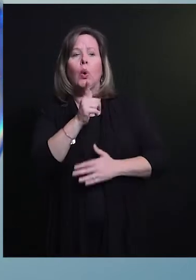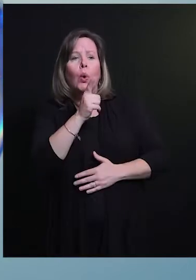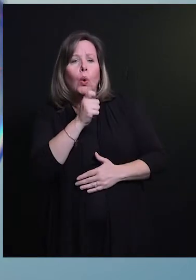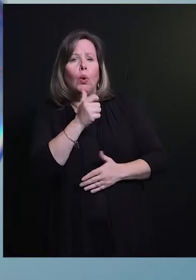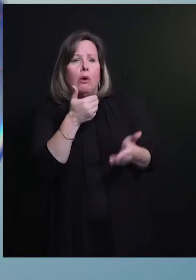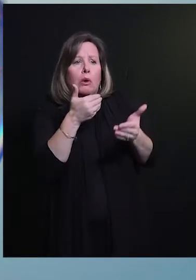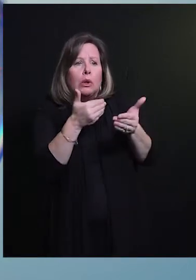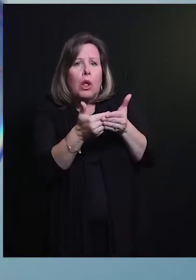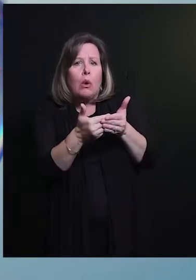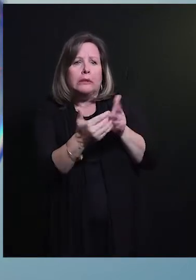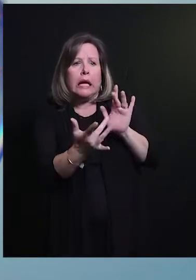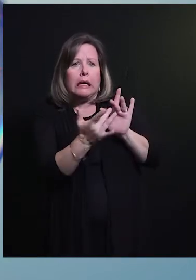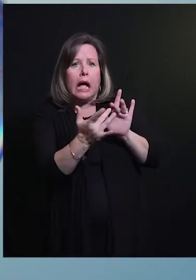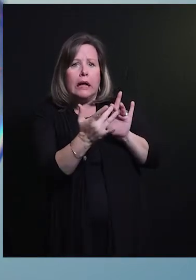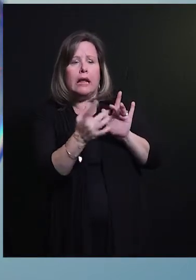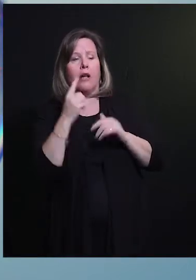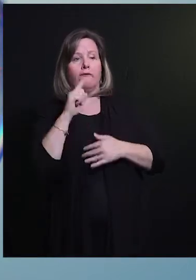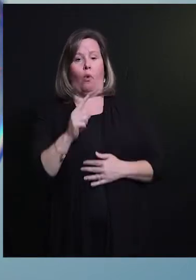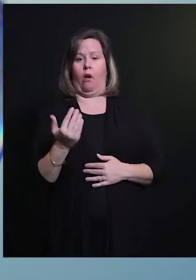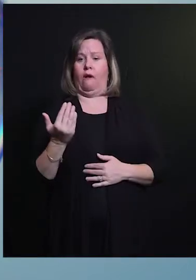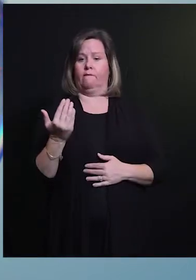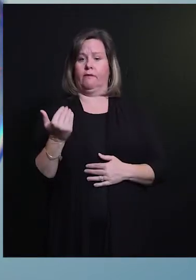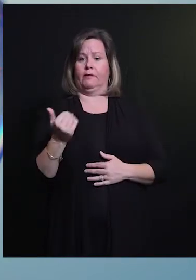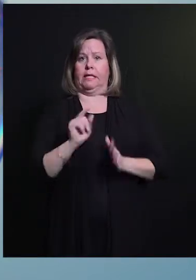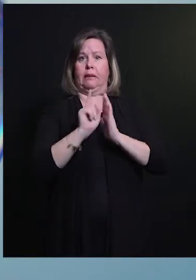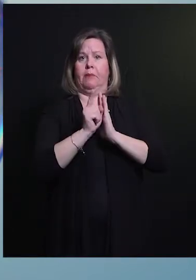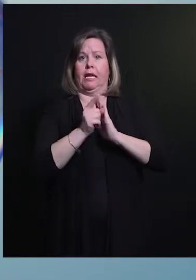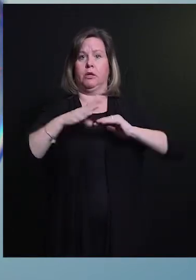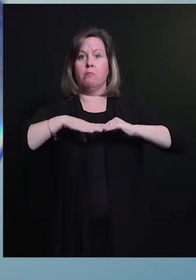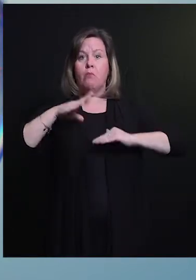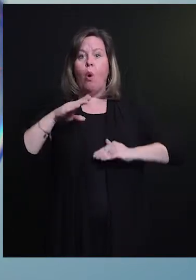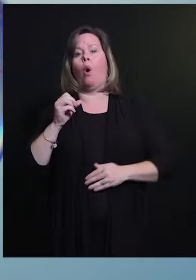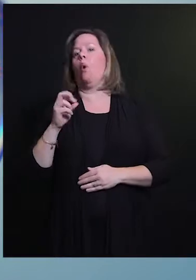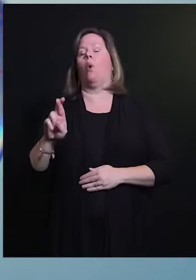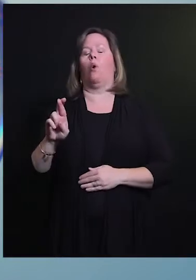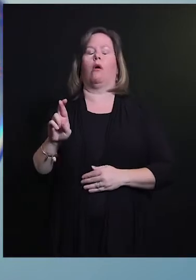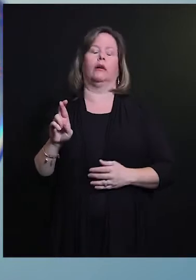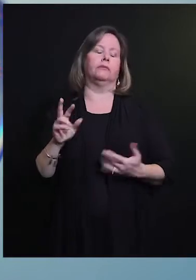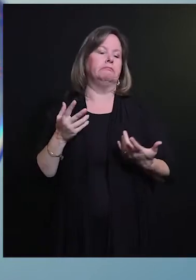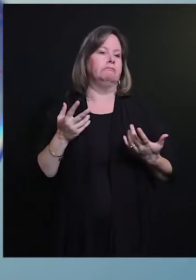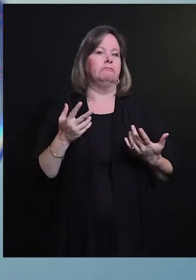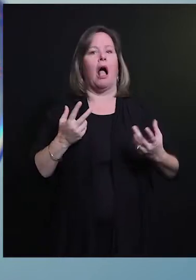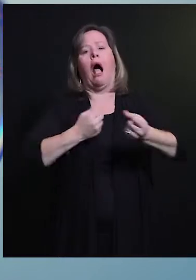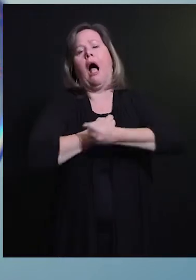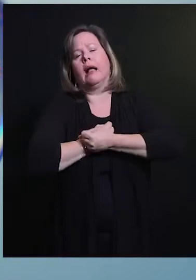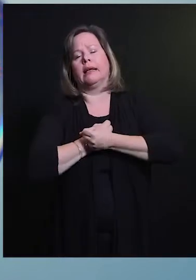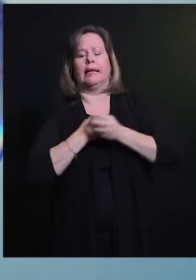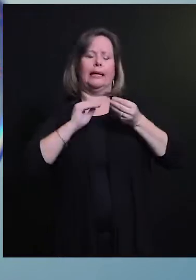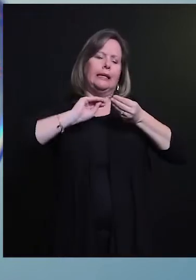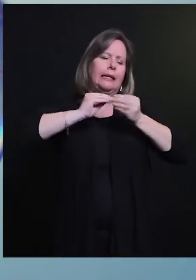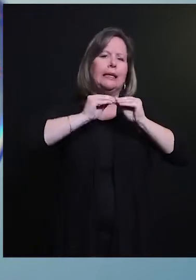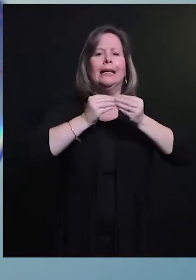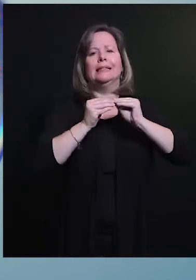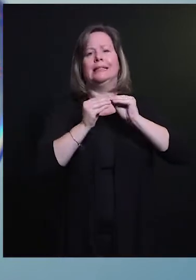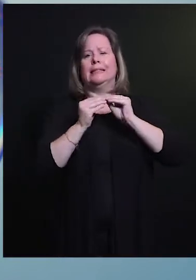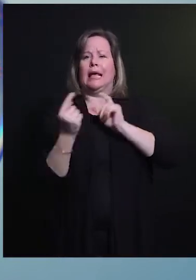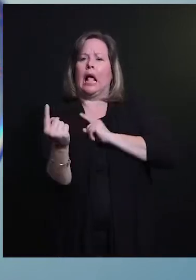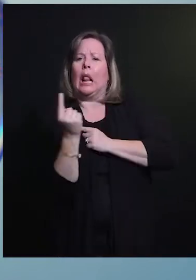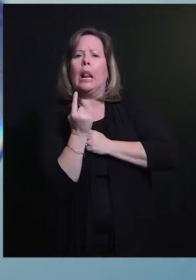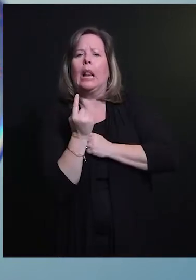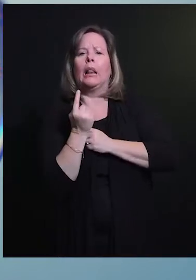with them, within 6 feet for 15 minutes or more, who they had physical contact with, like hugging or kissing and things like